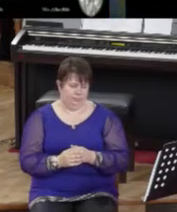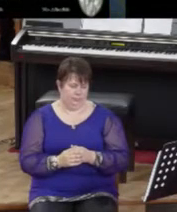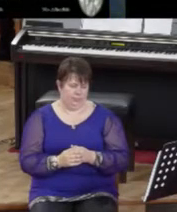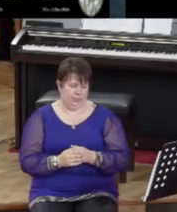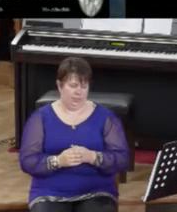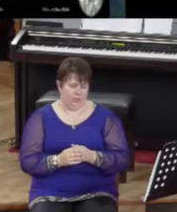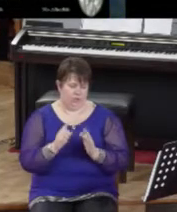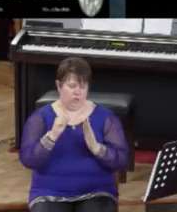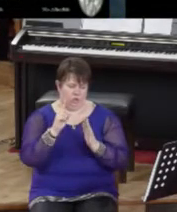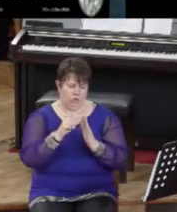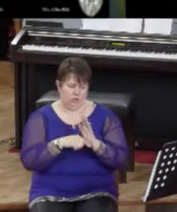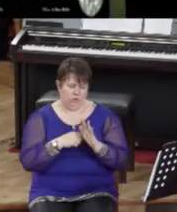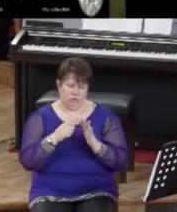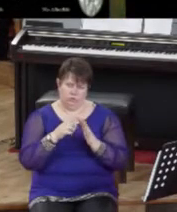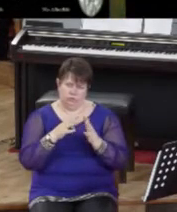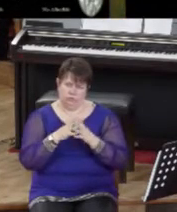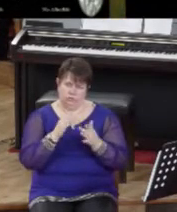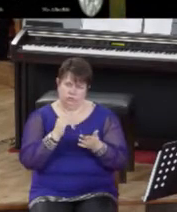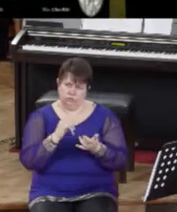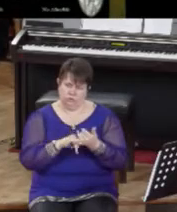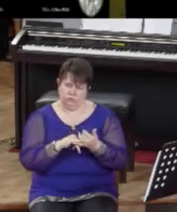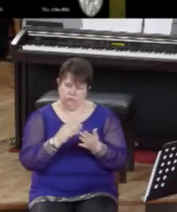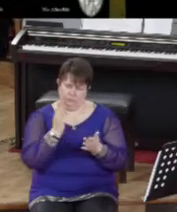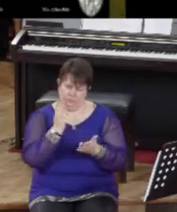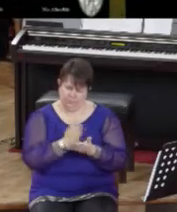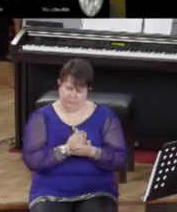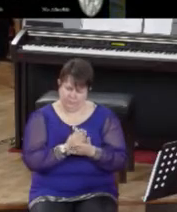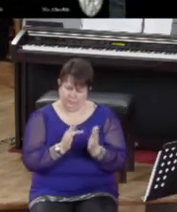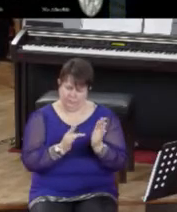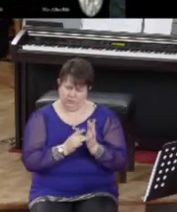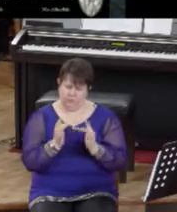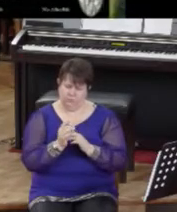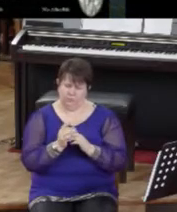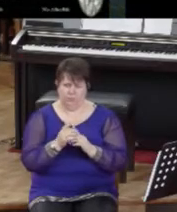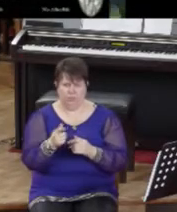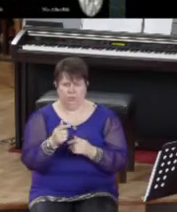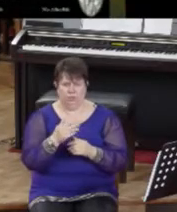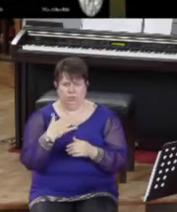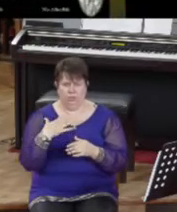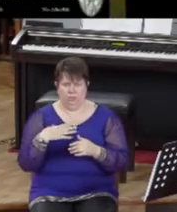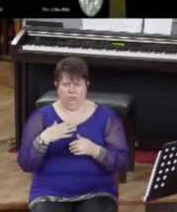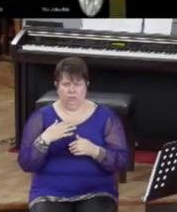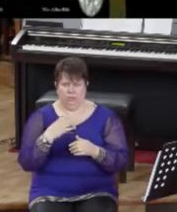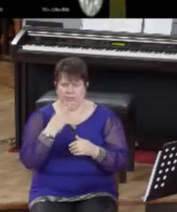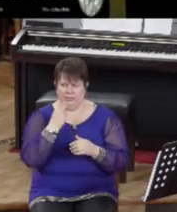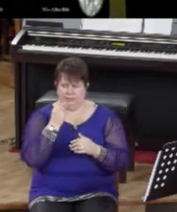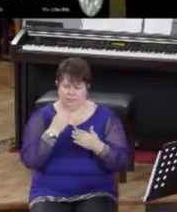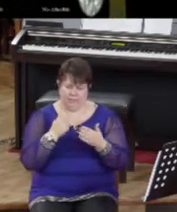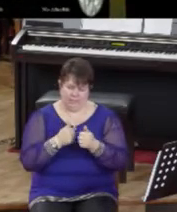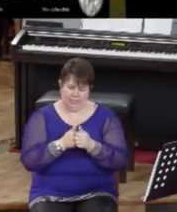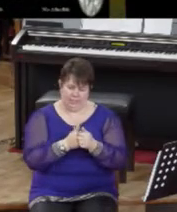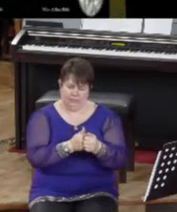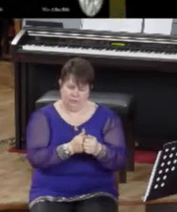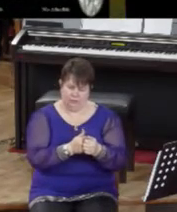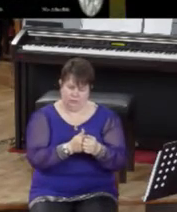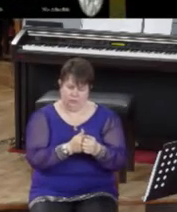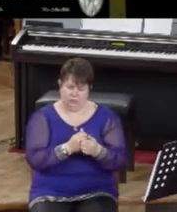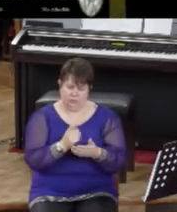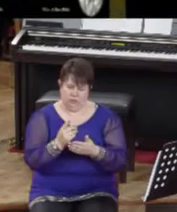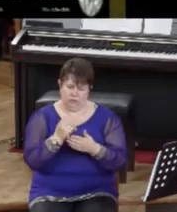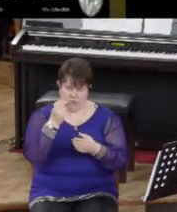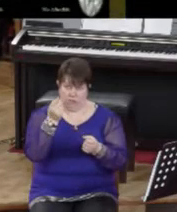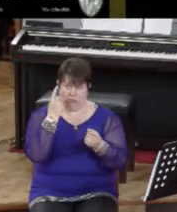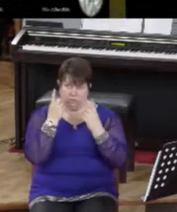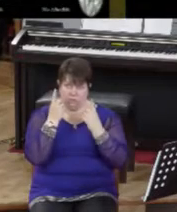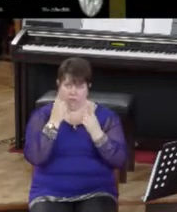The Jews who had come to faith in Jesus needed some help to understand about the